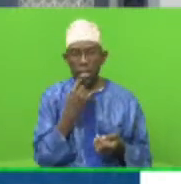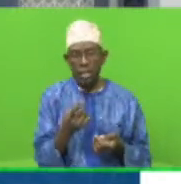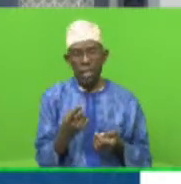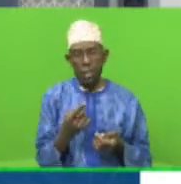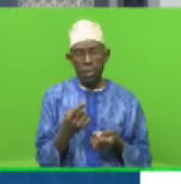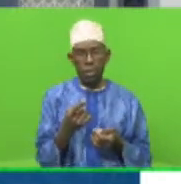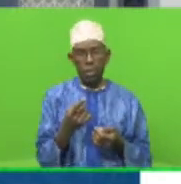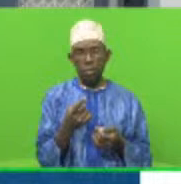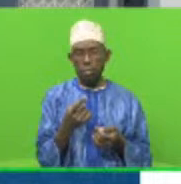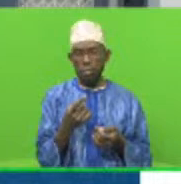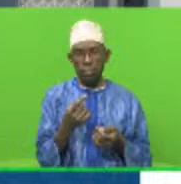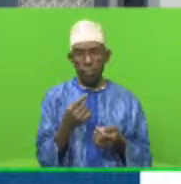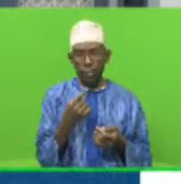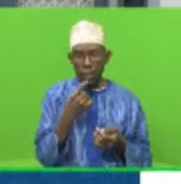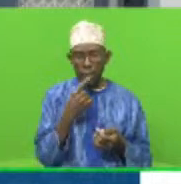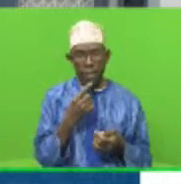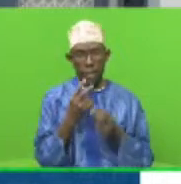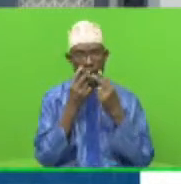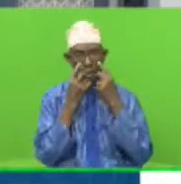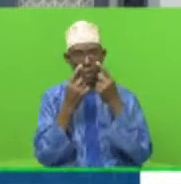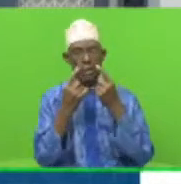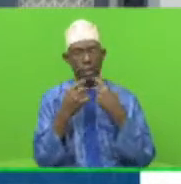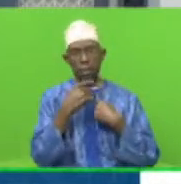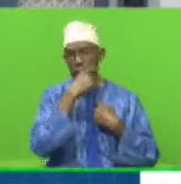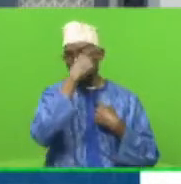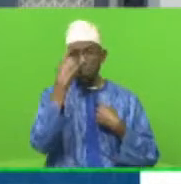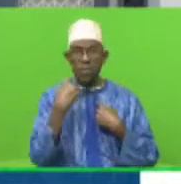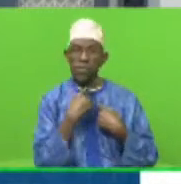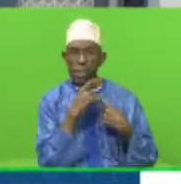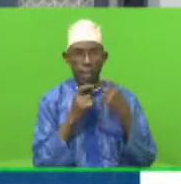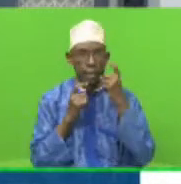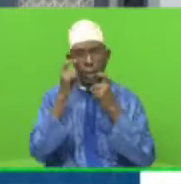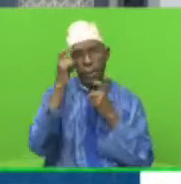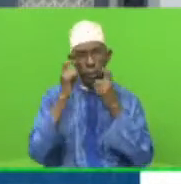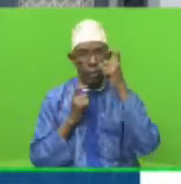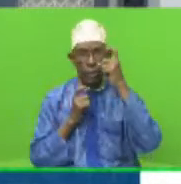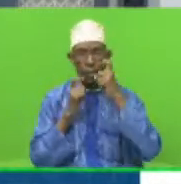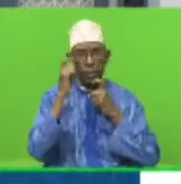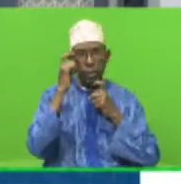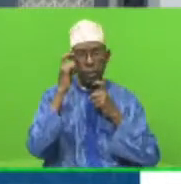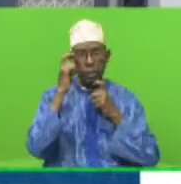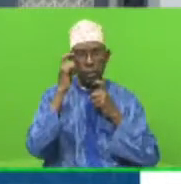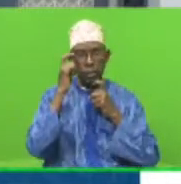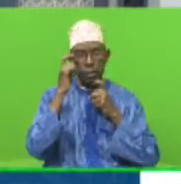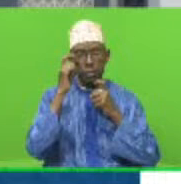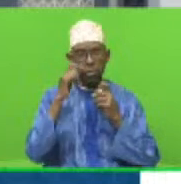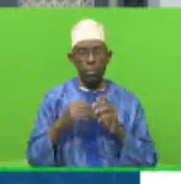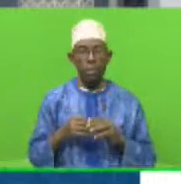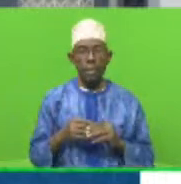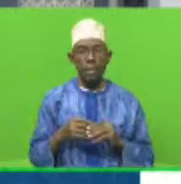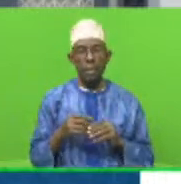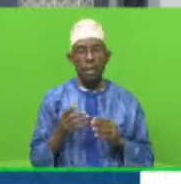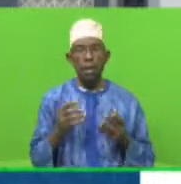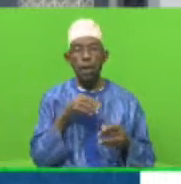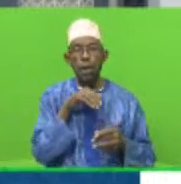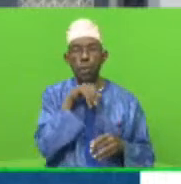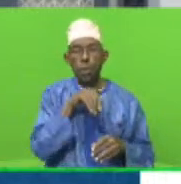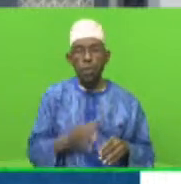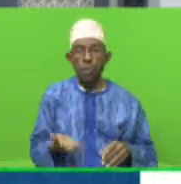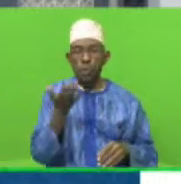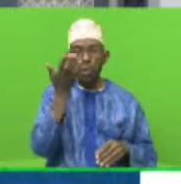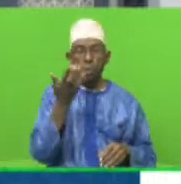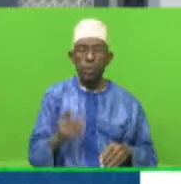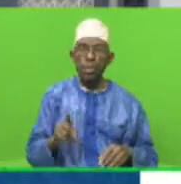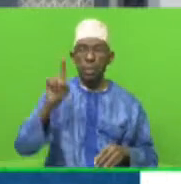do, you know, you can clearly see the confusion. In the first hadith narrated by Abu Hurairah radiallahu anhu, where the Prophet sallallahu alaihi wasallam